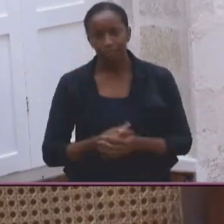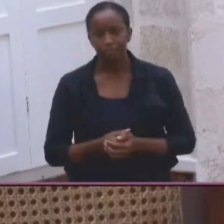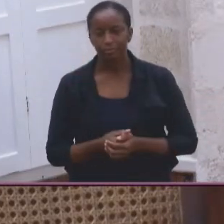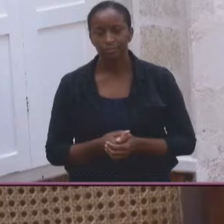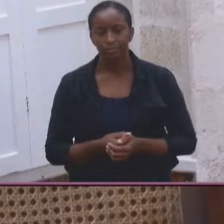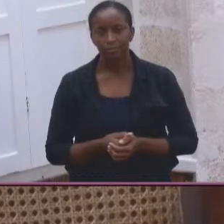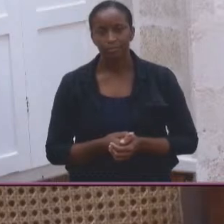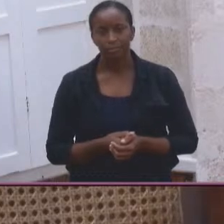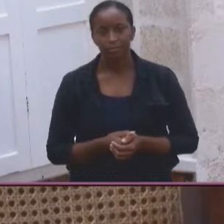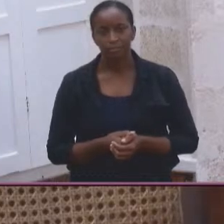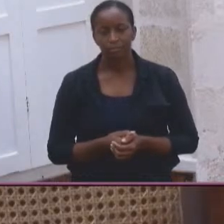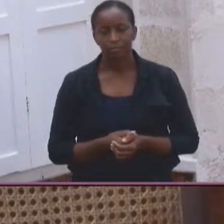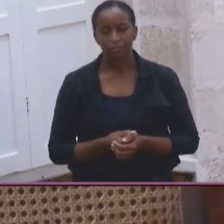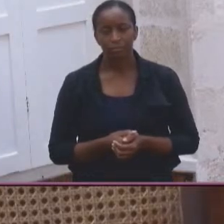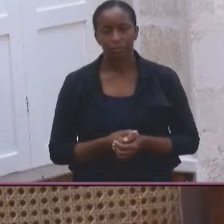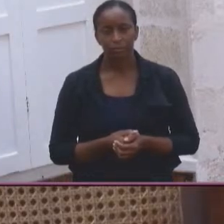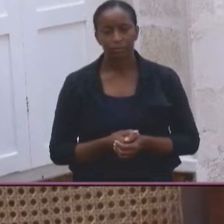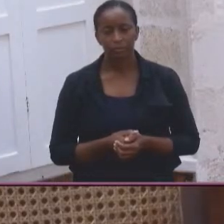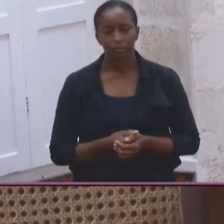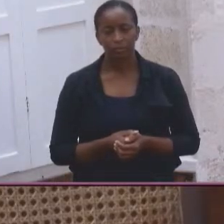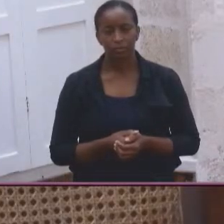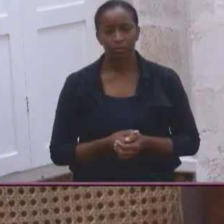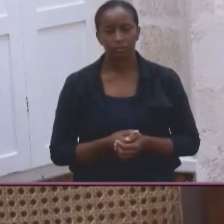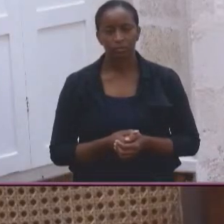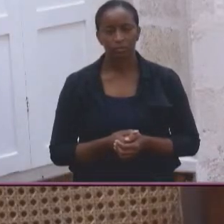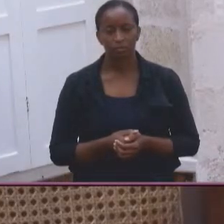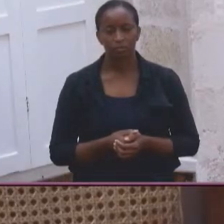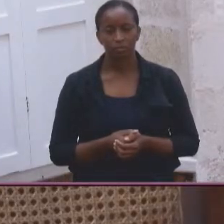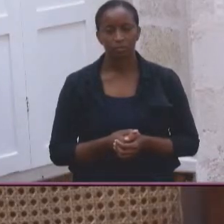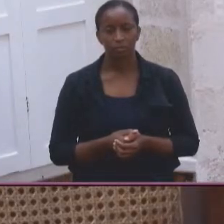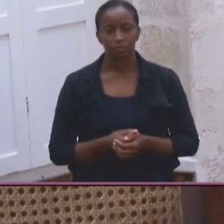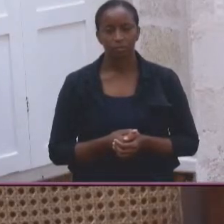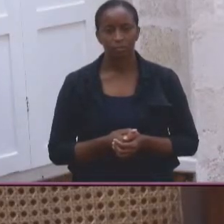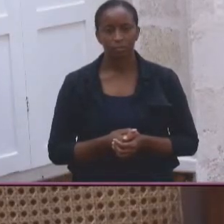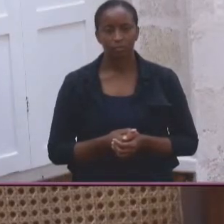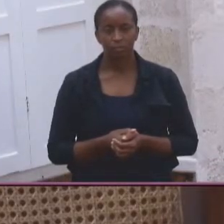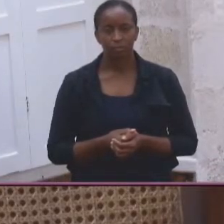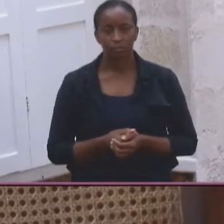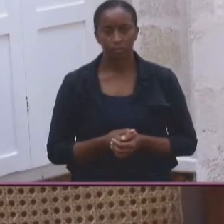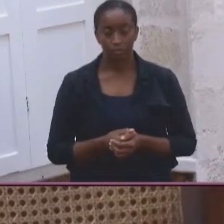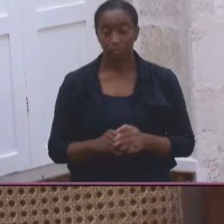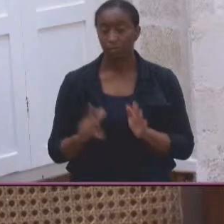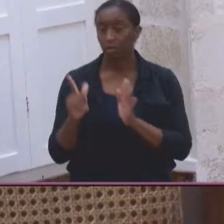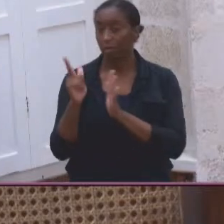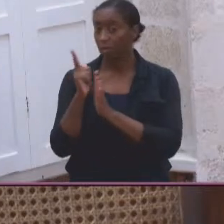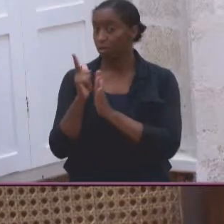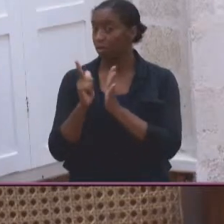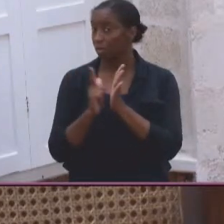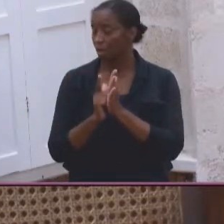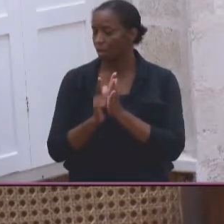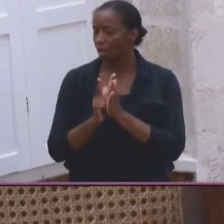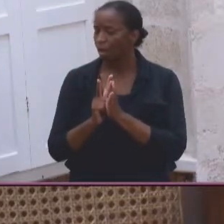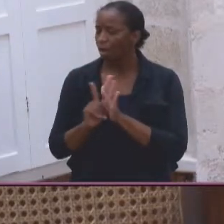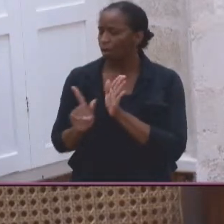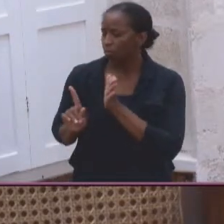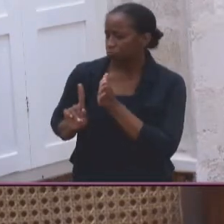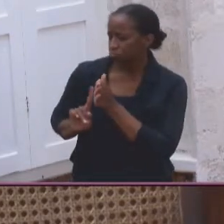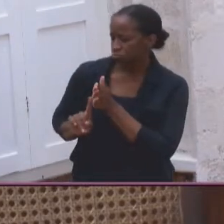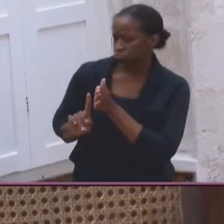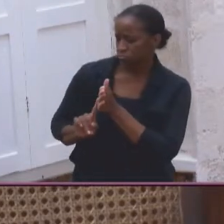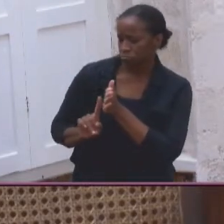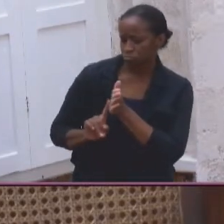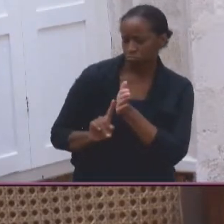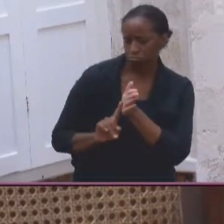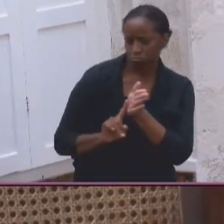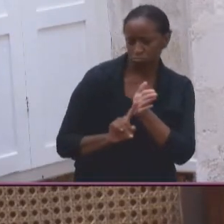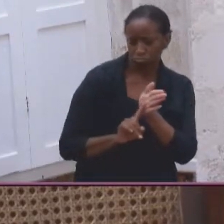If you actually look at them, you can tell from that what the government's legislative agenda is, the things that they choose